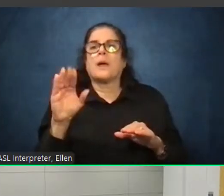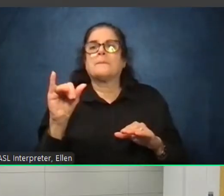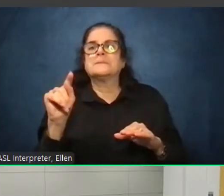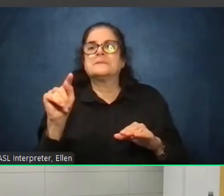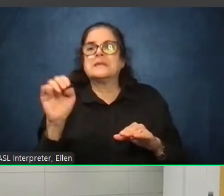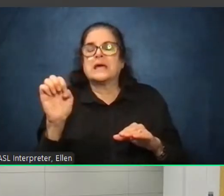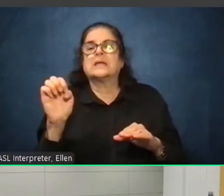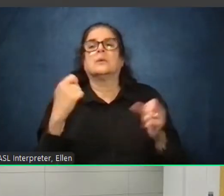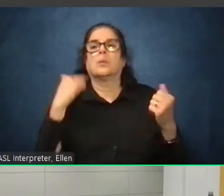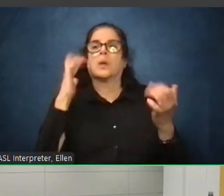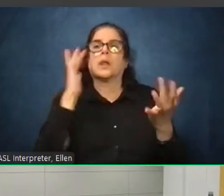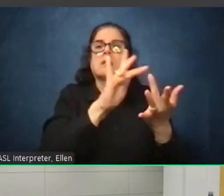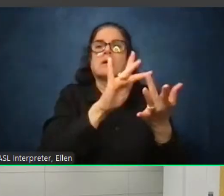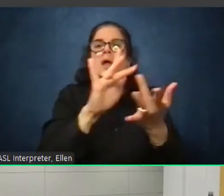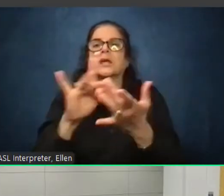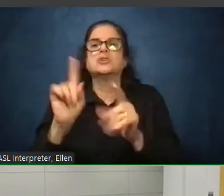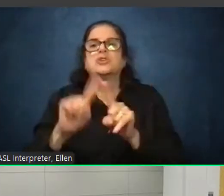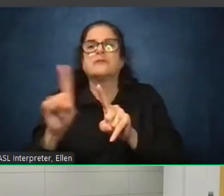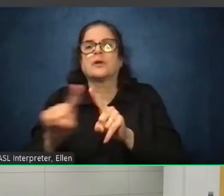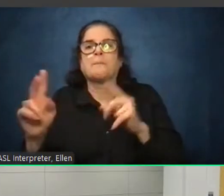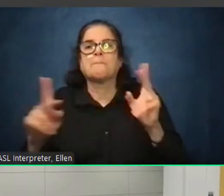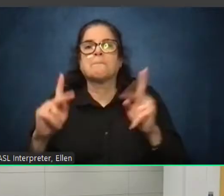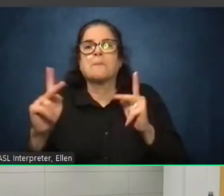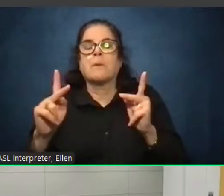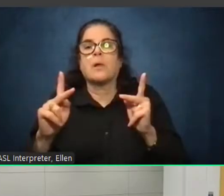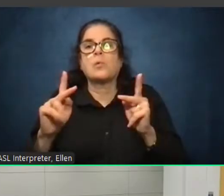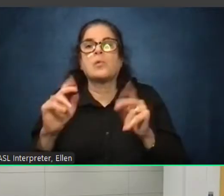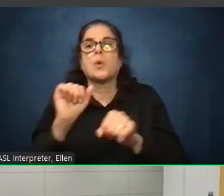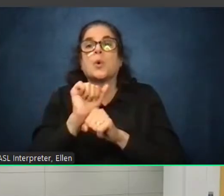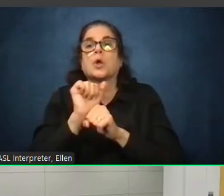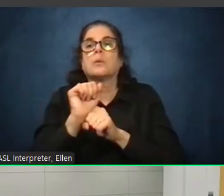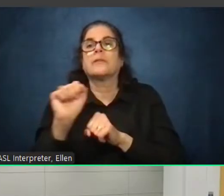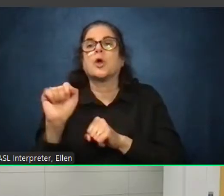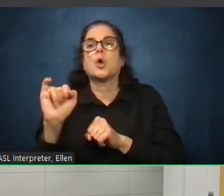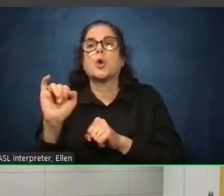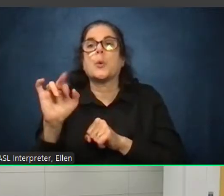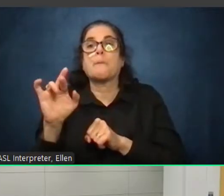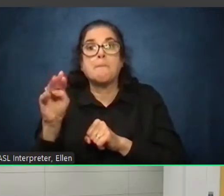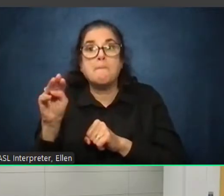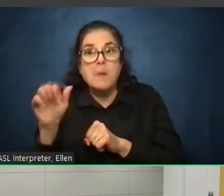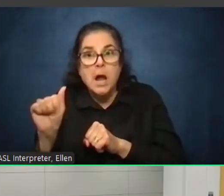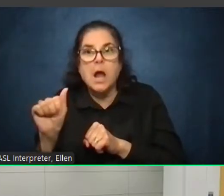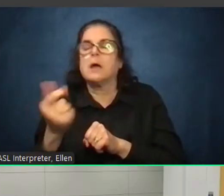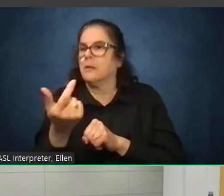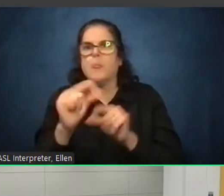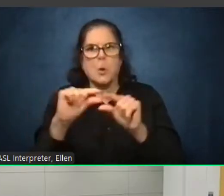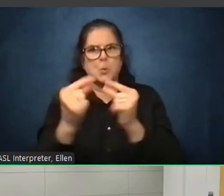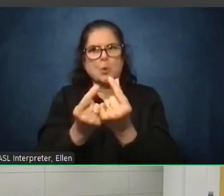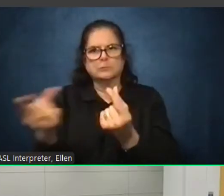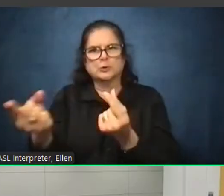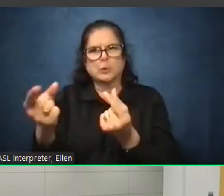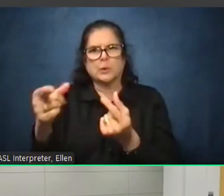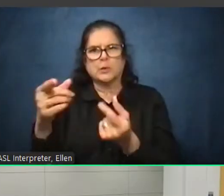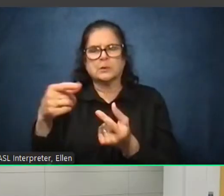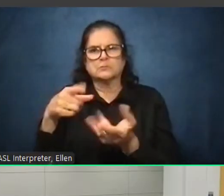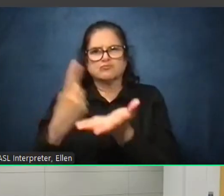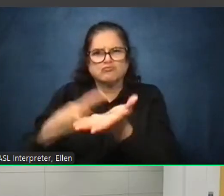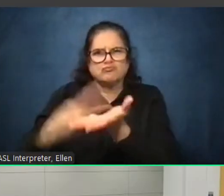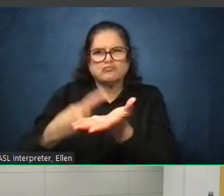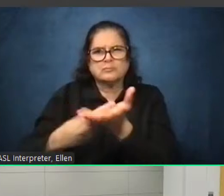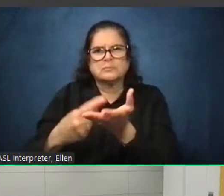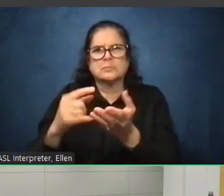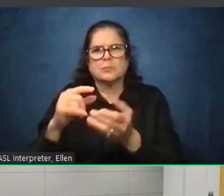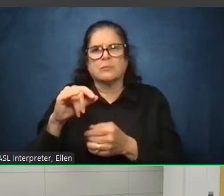reach out to a variety of different folks, working with Irma, probably to several of the groups that you mentioned to Jeremy previously, so that we can get